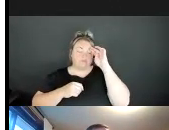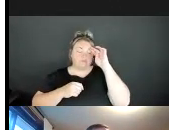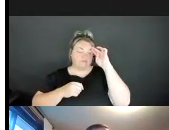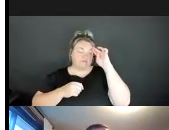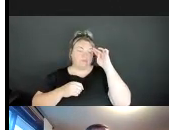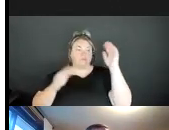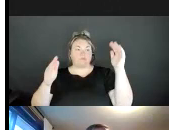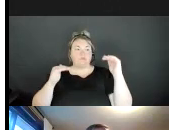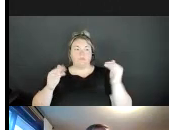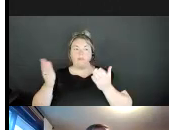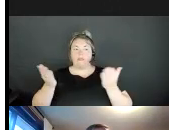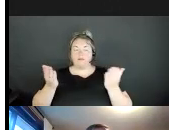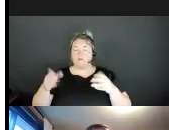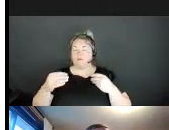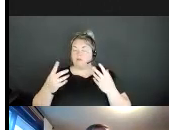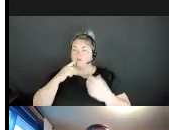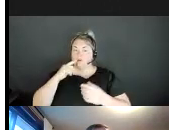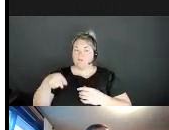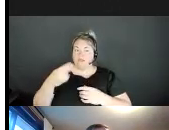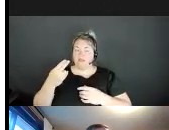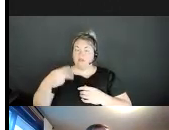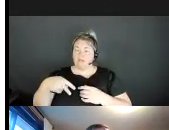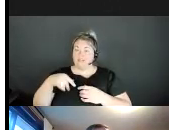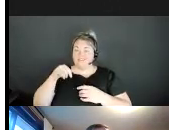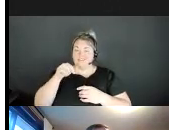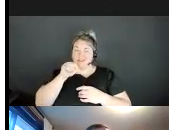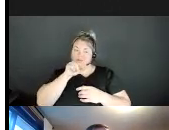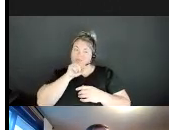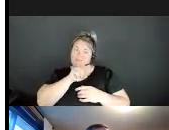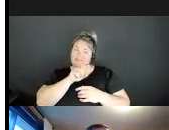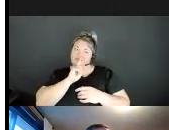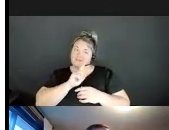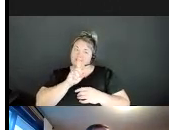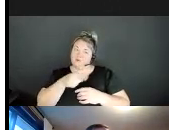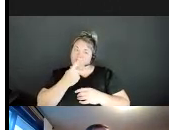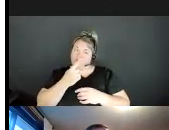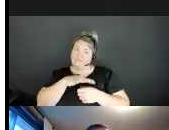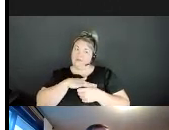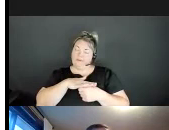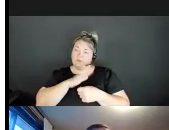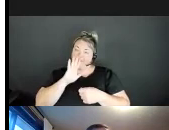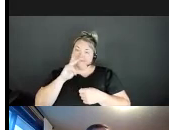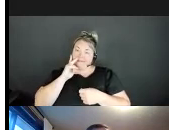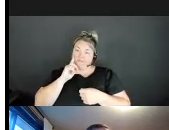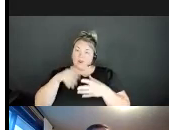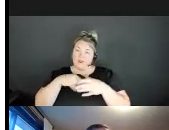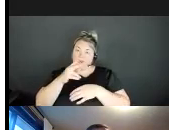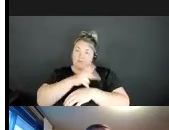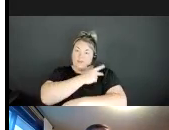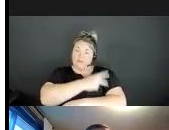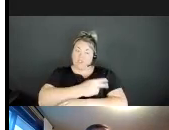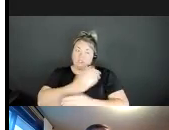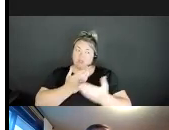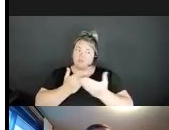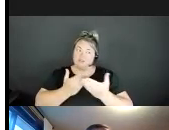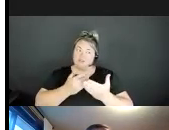The service provisions for PHP. Now, this is the only area that you will see for outpatient services where